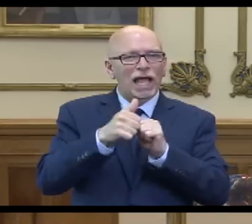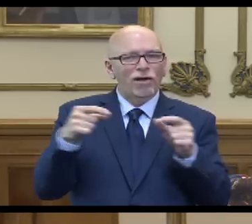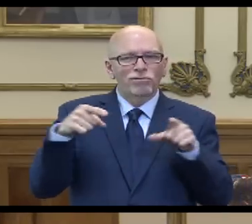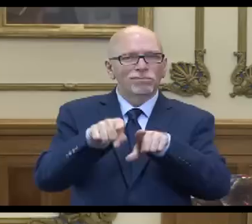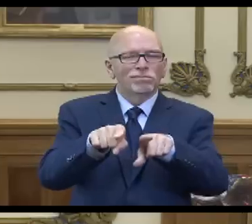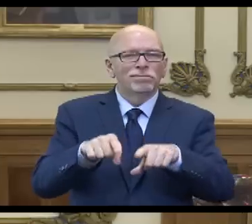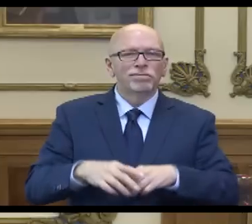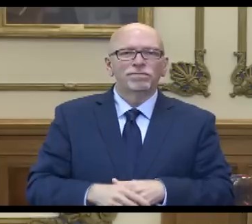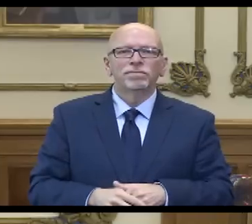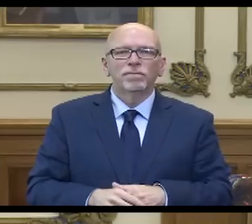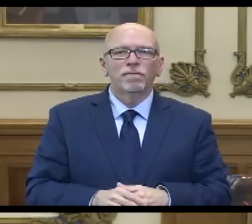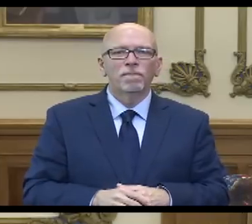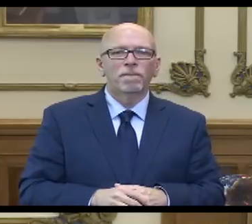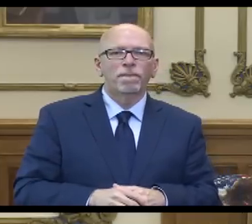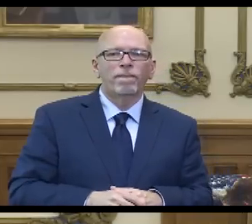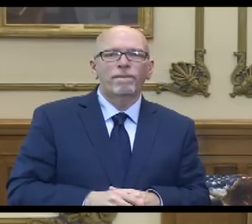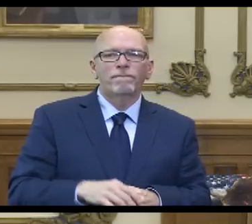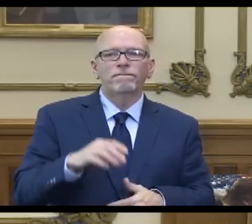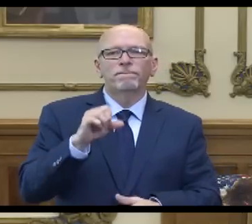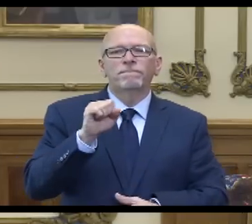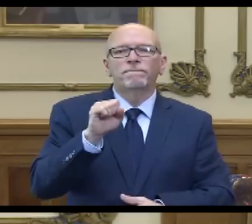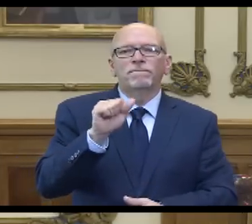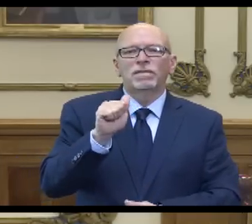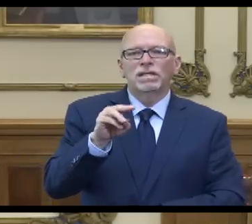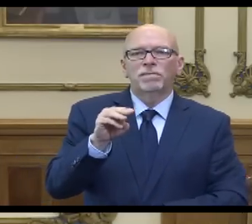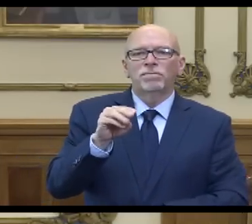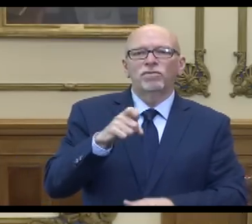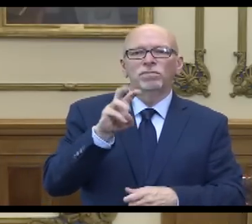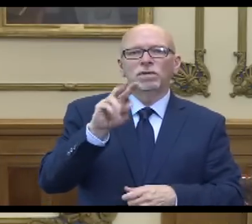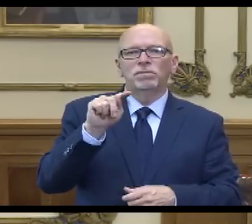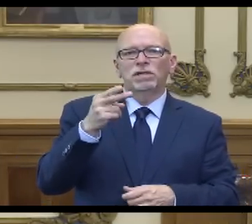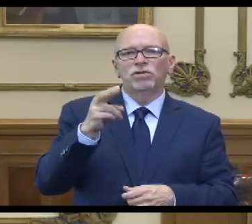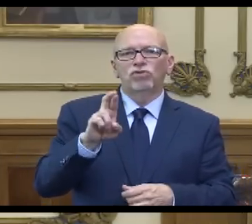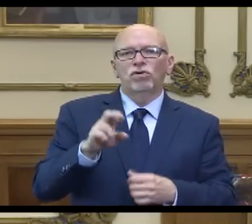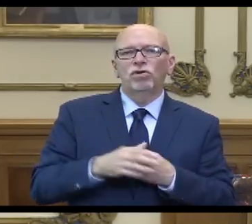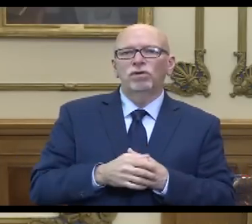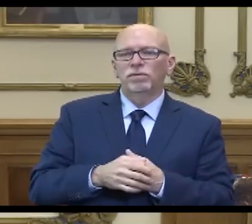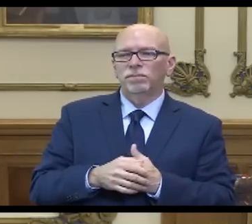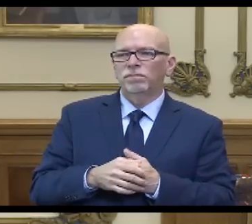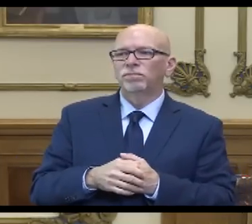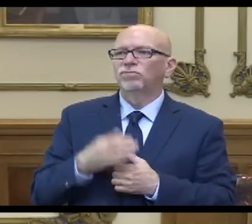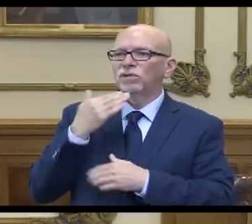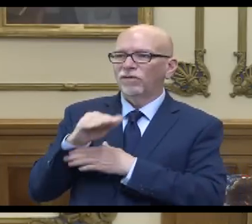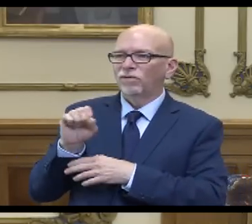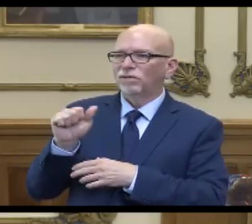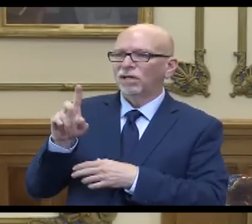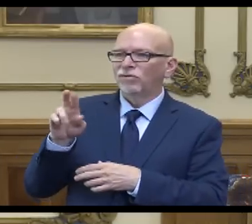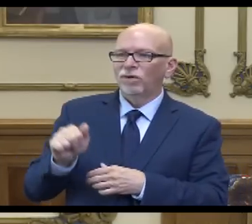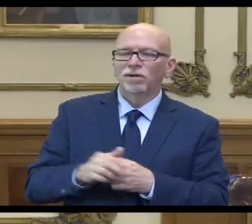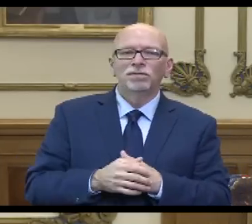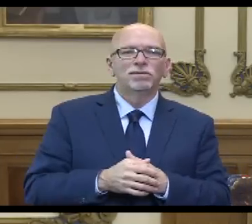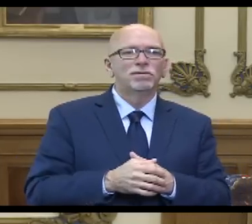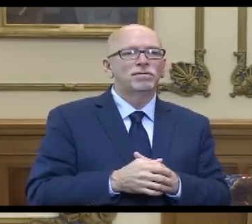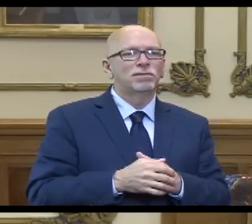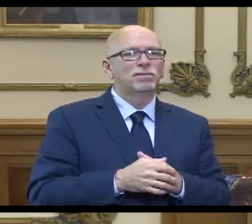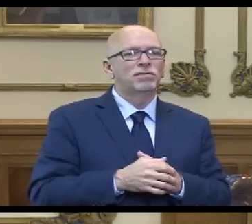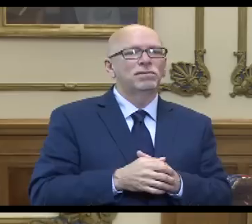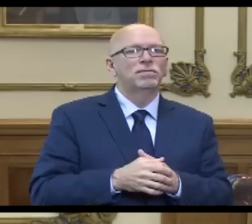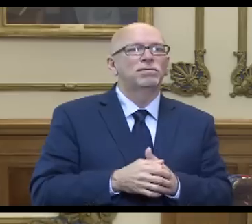correlate. Sandra Chapman, WTHR. Good afternoon, Sandra.